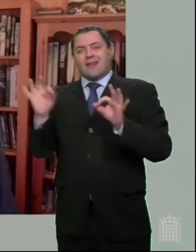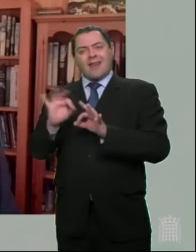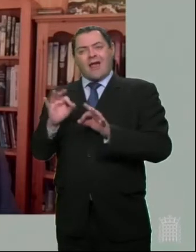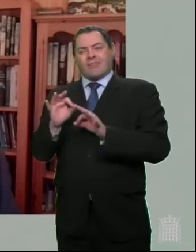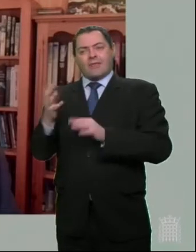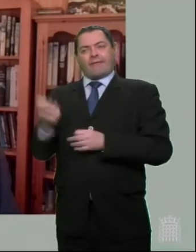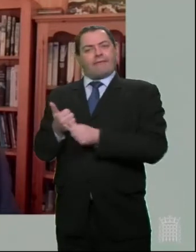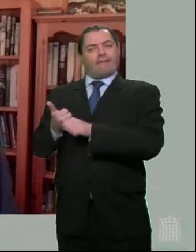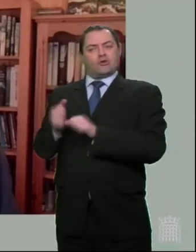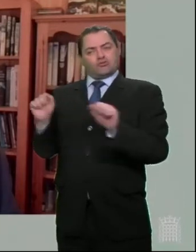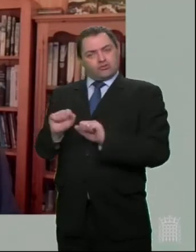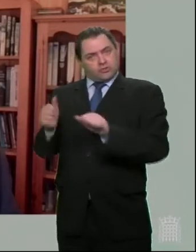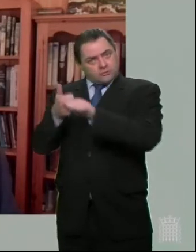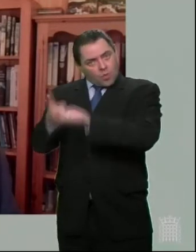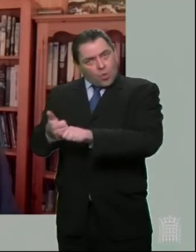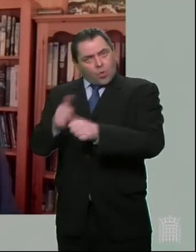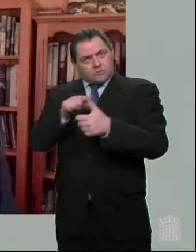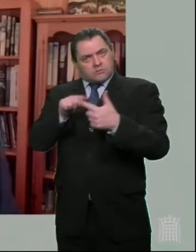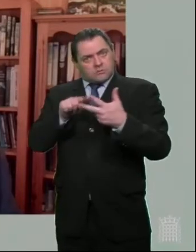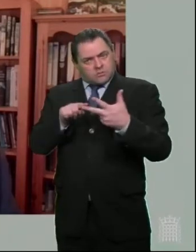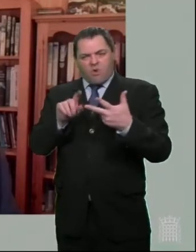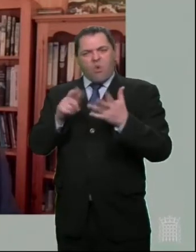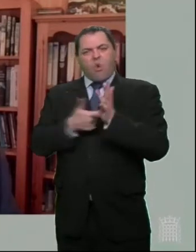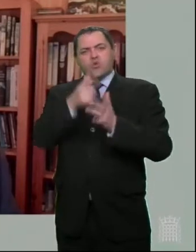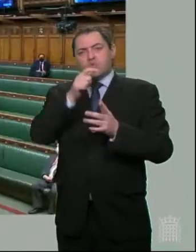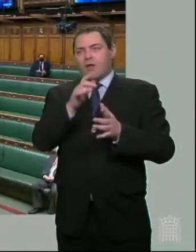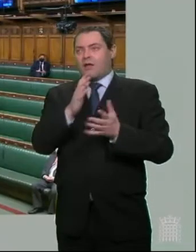struggling with the uncertainty while he dithers and delays?